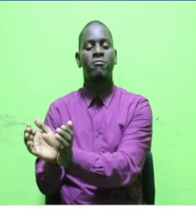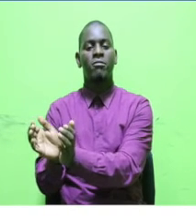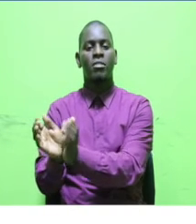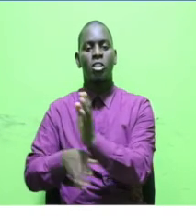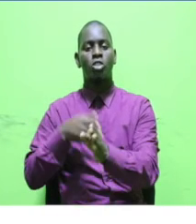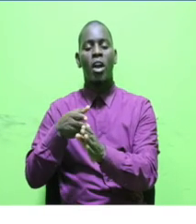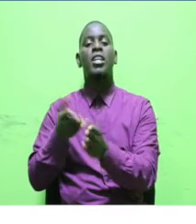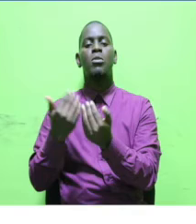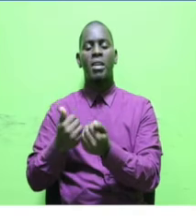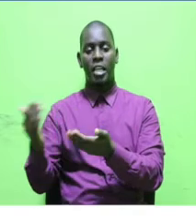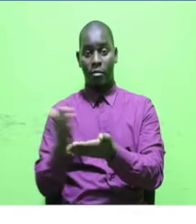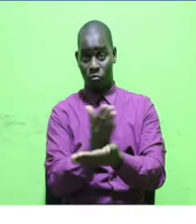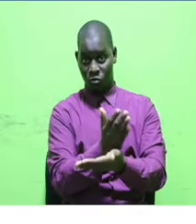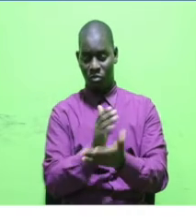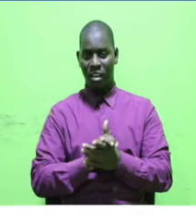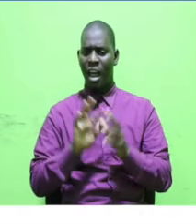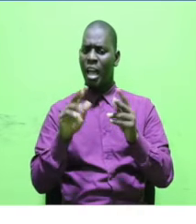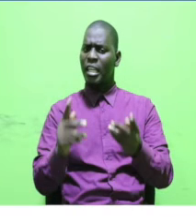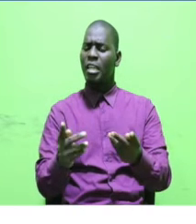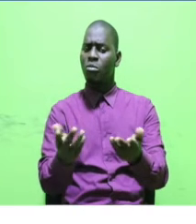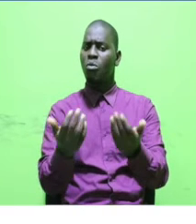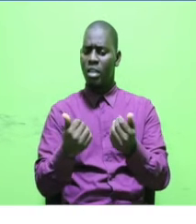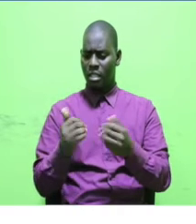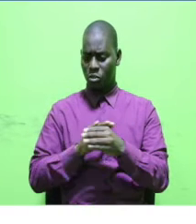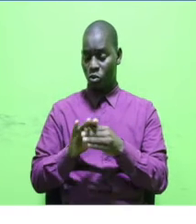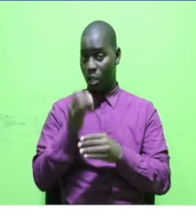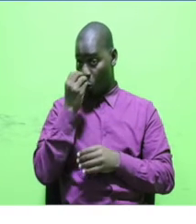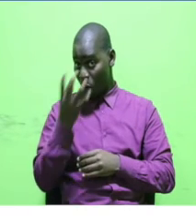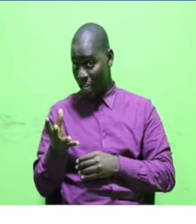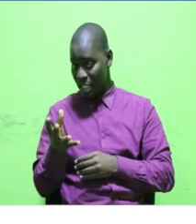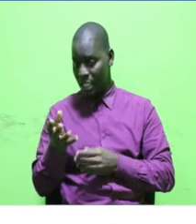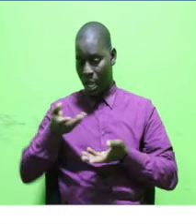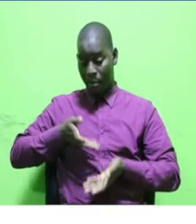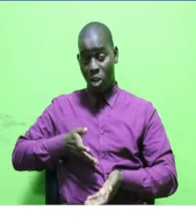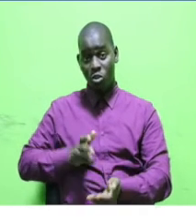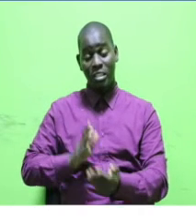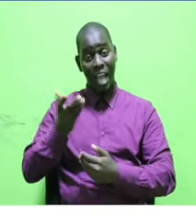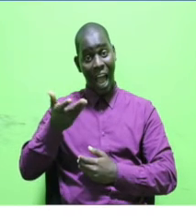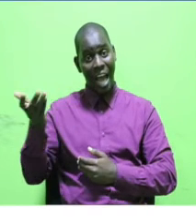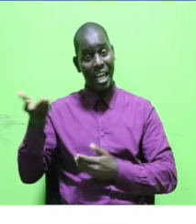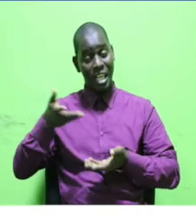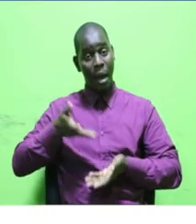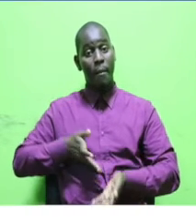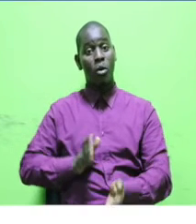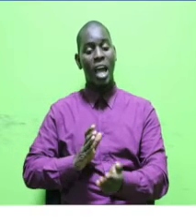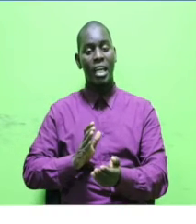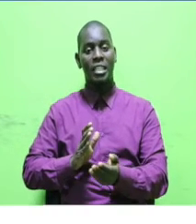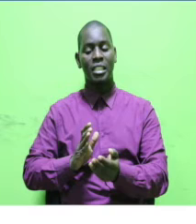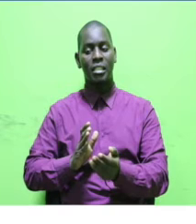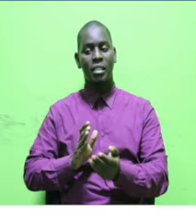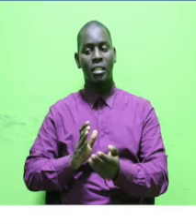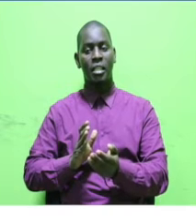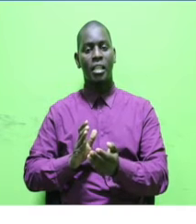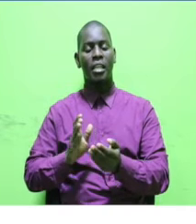The last principle is recycling waste items. We can recycle our waste by producing another